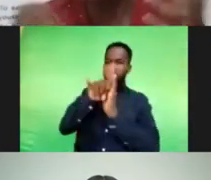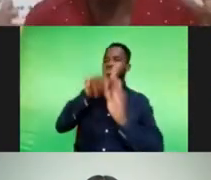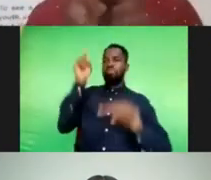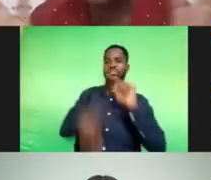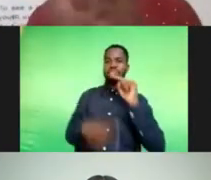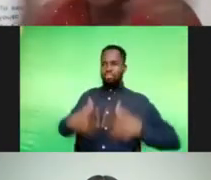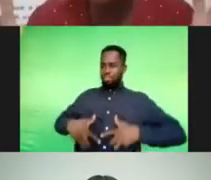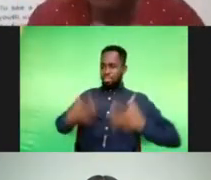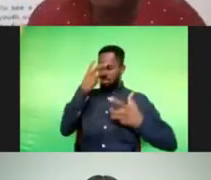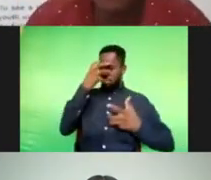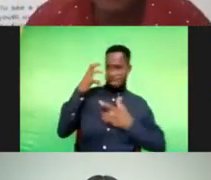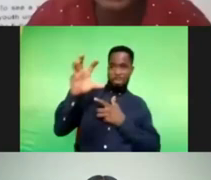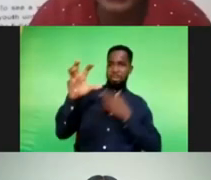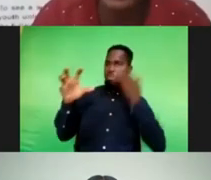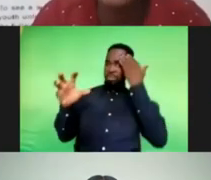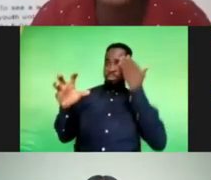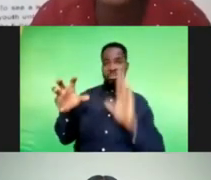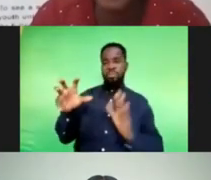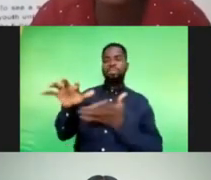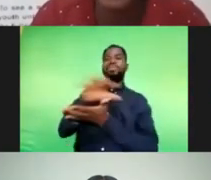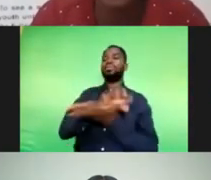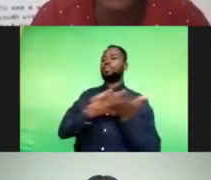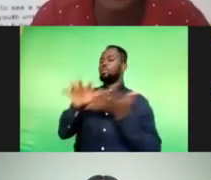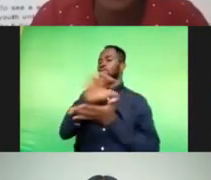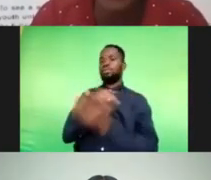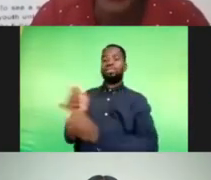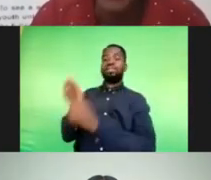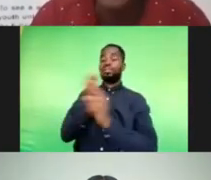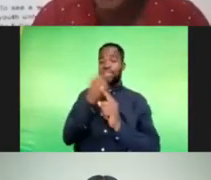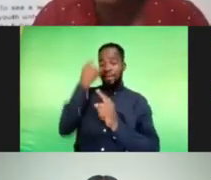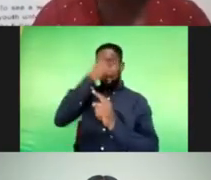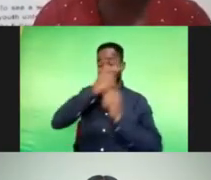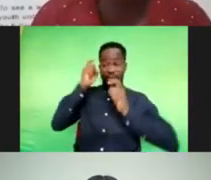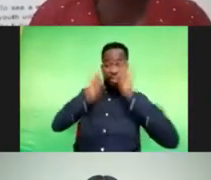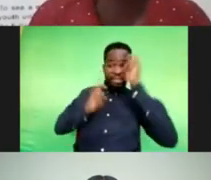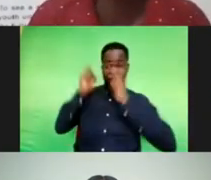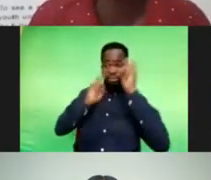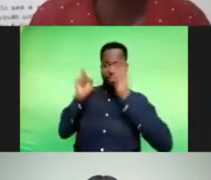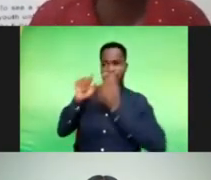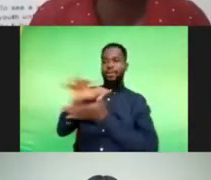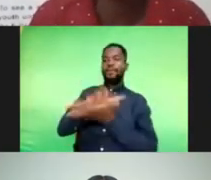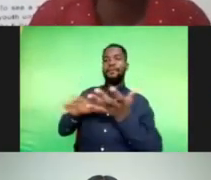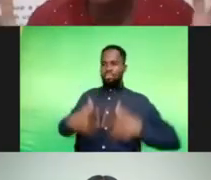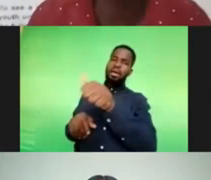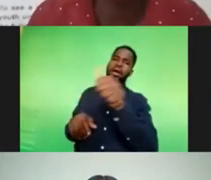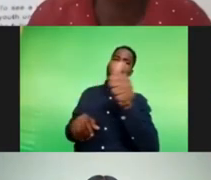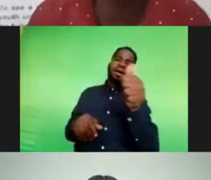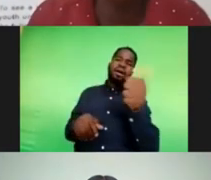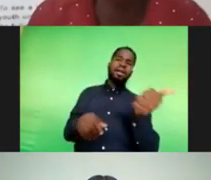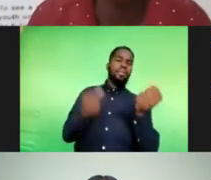angry. They really confuse the facial expressions. Yeah, but numerous studies